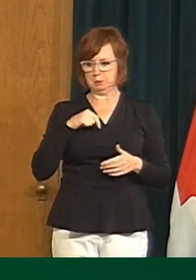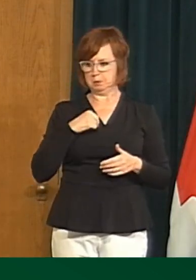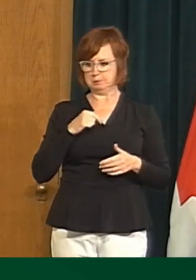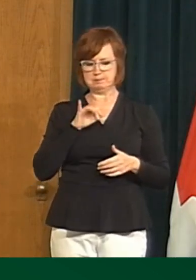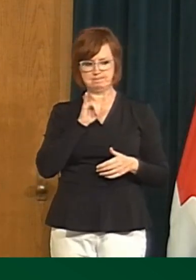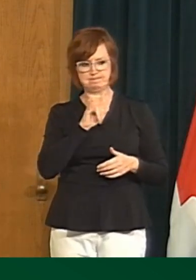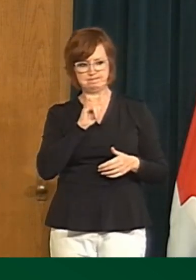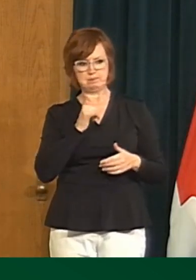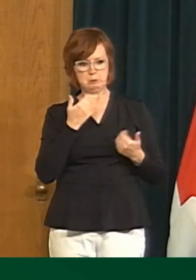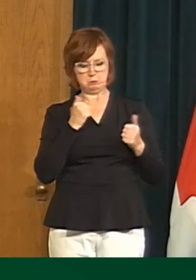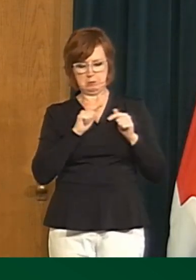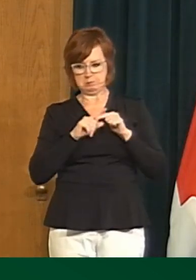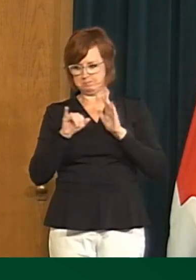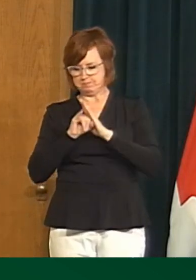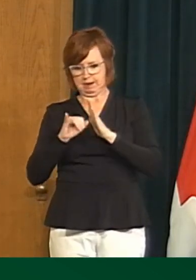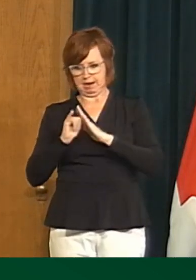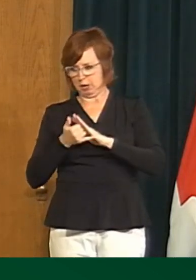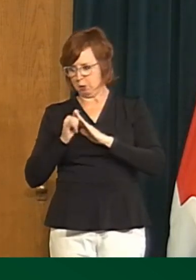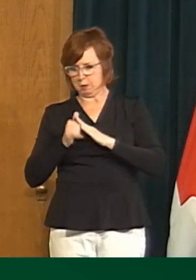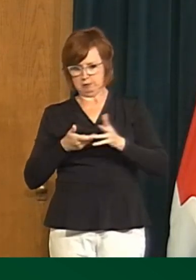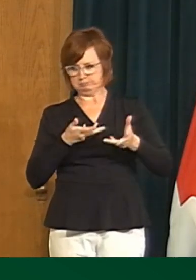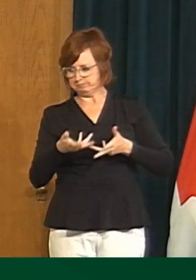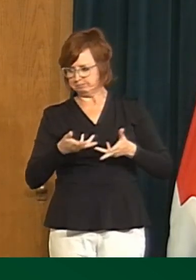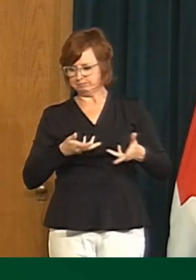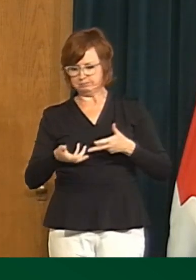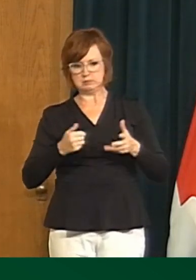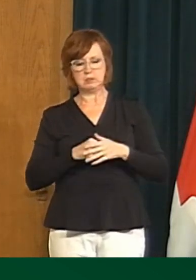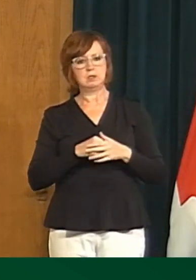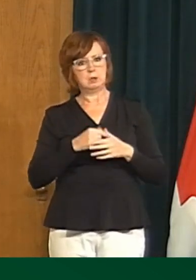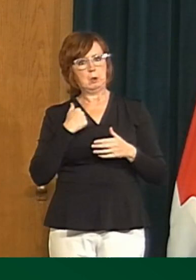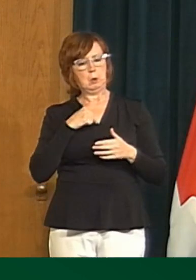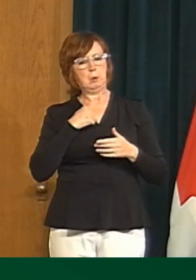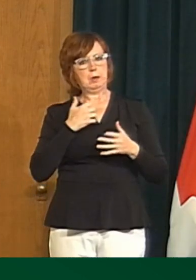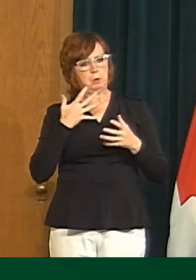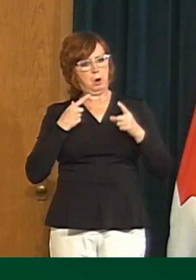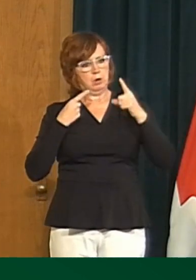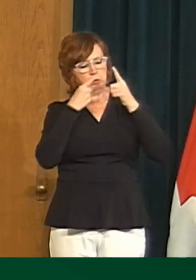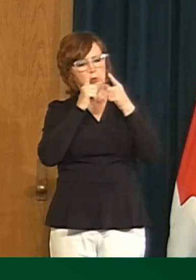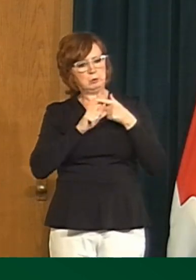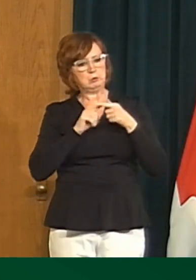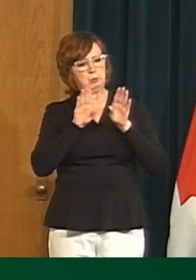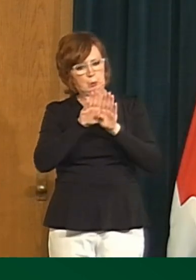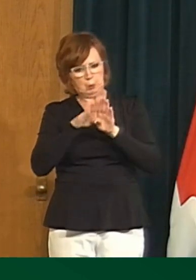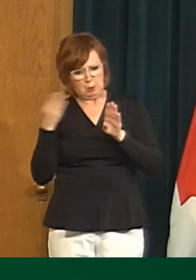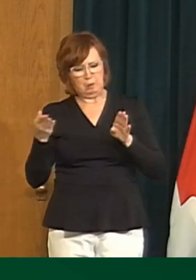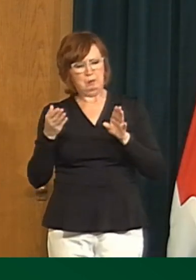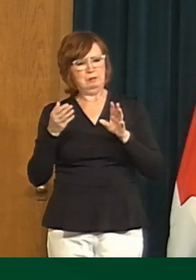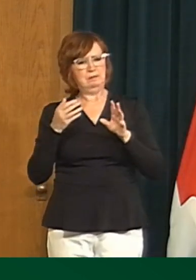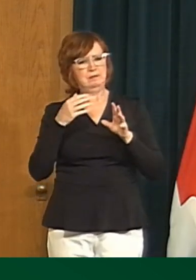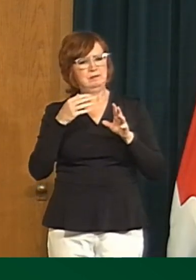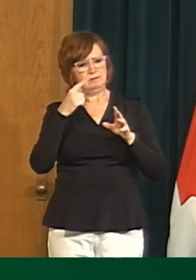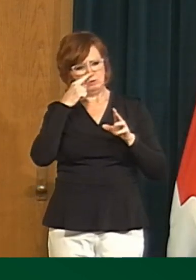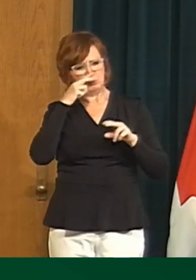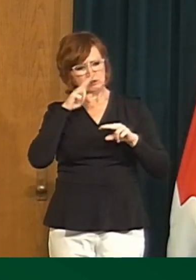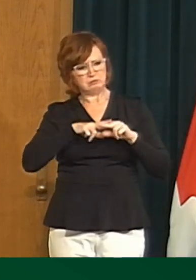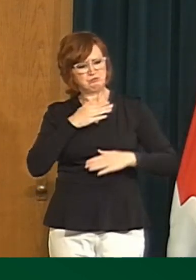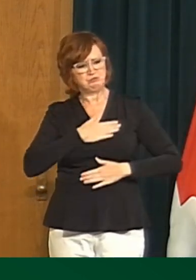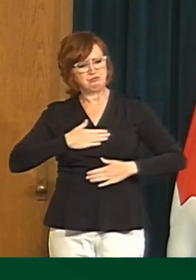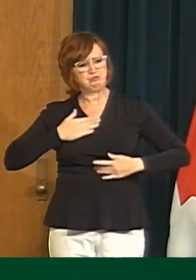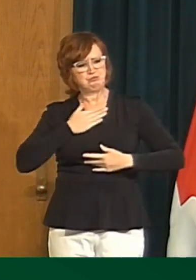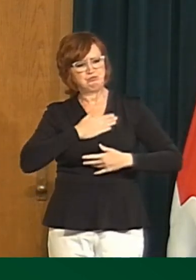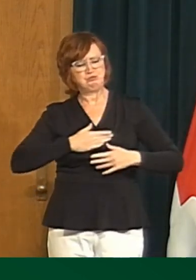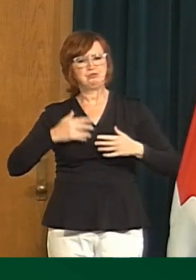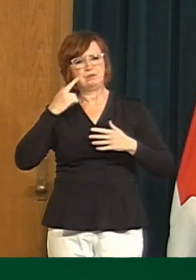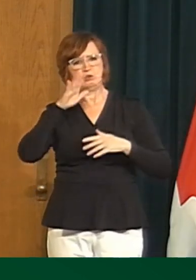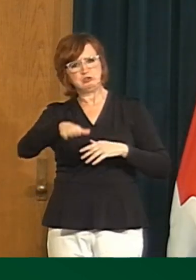to work with organizations to ensure that we can open these facilities for our children sooner rather